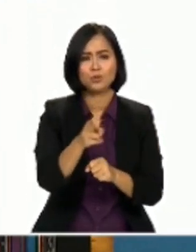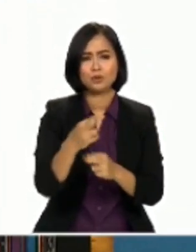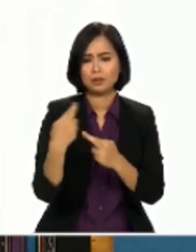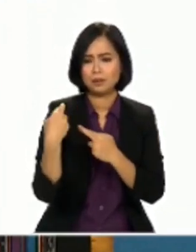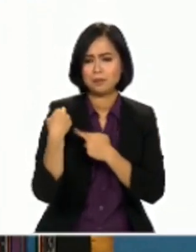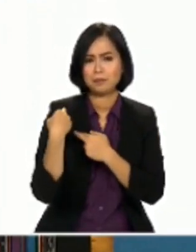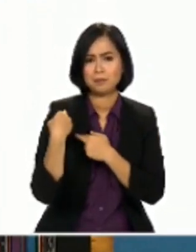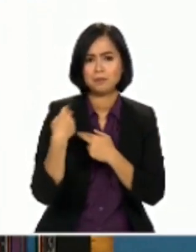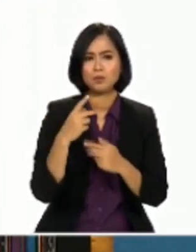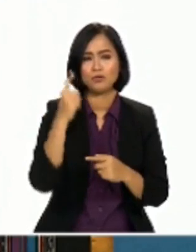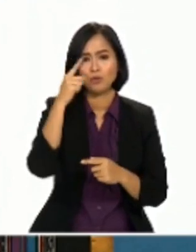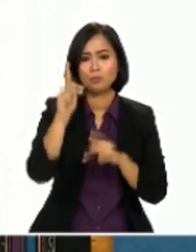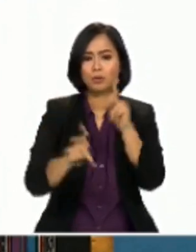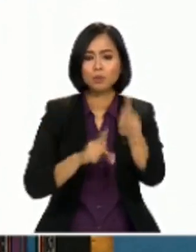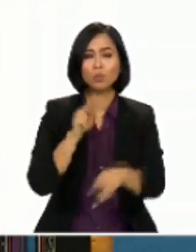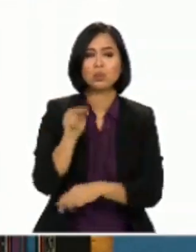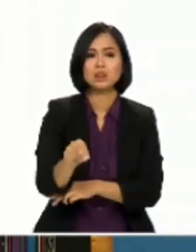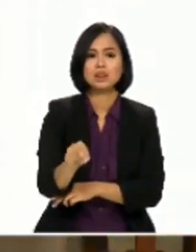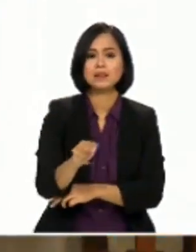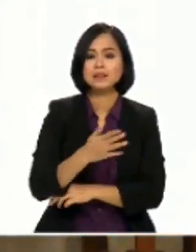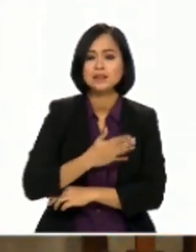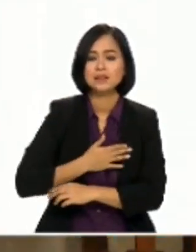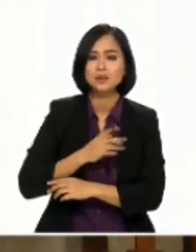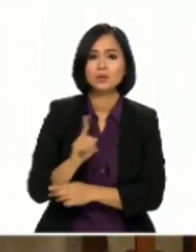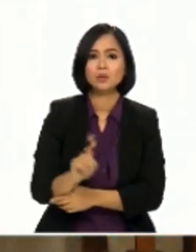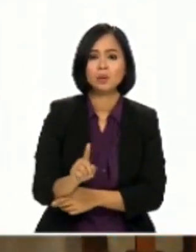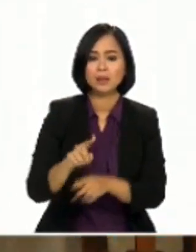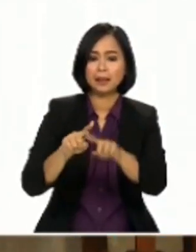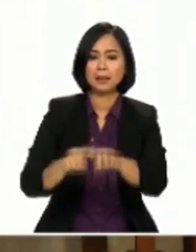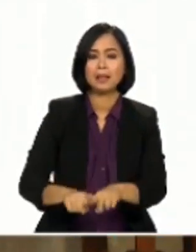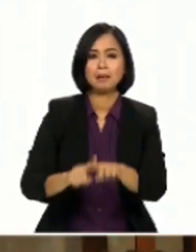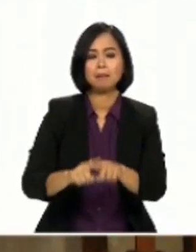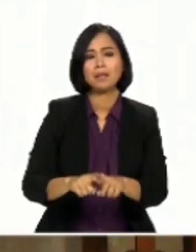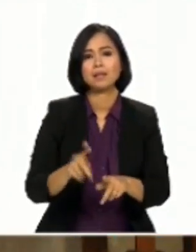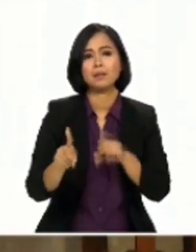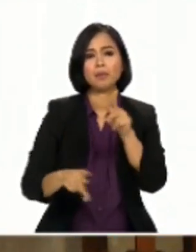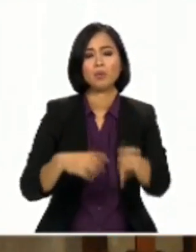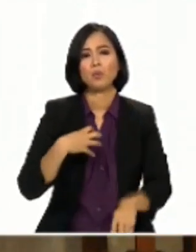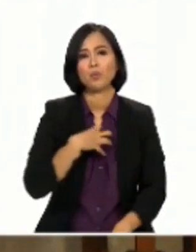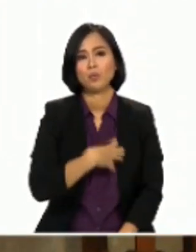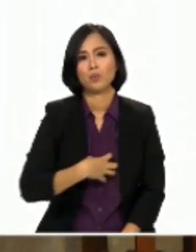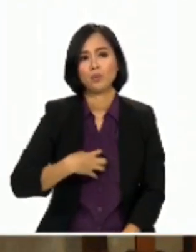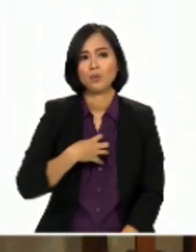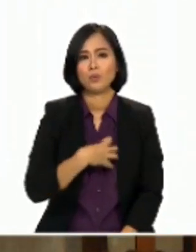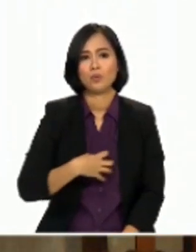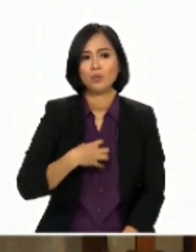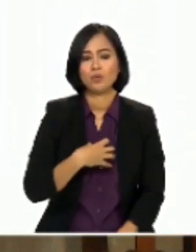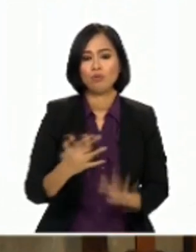people's needs, based on complaints received by this